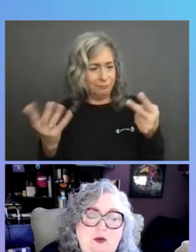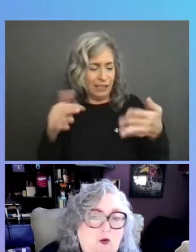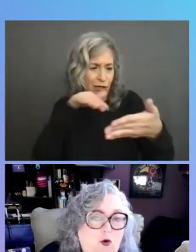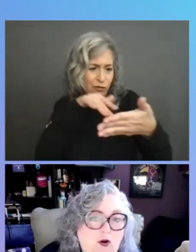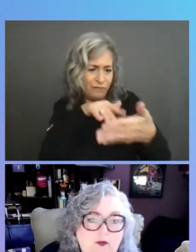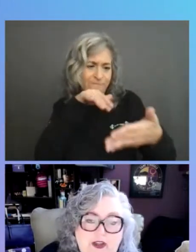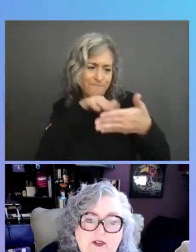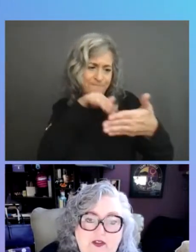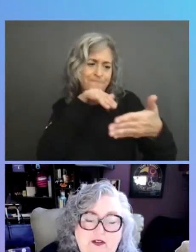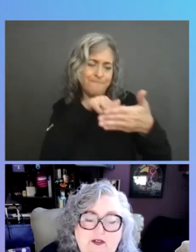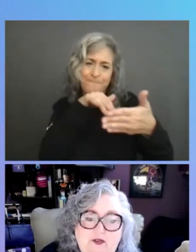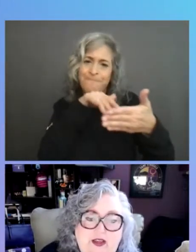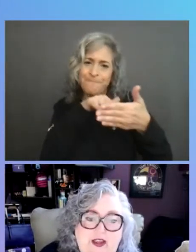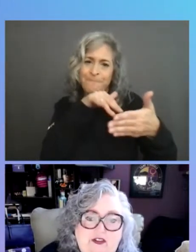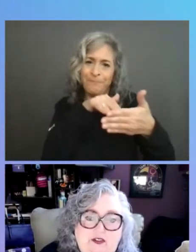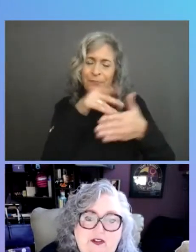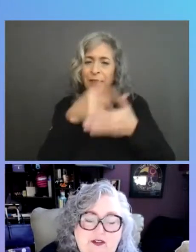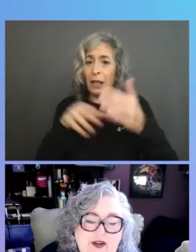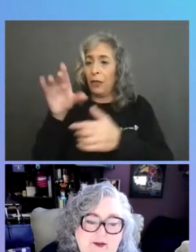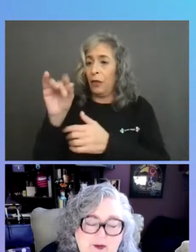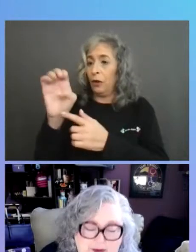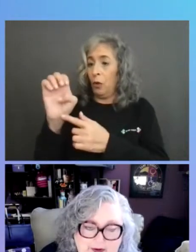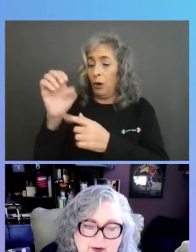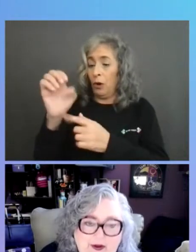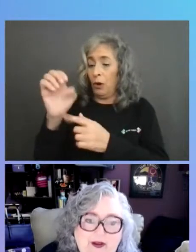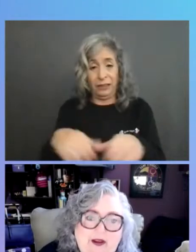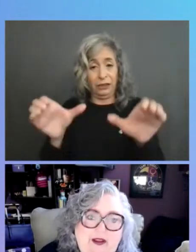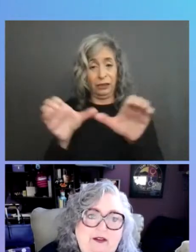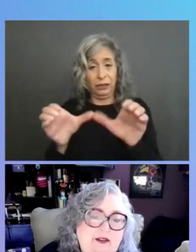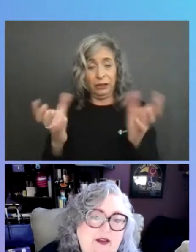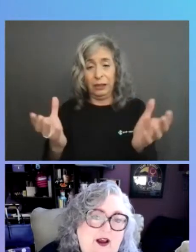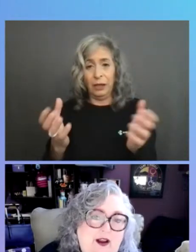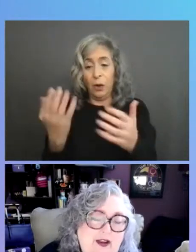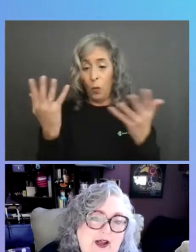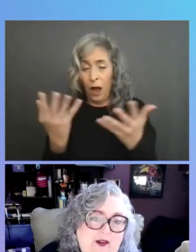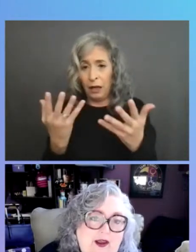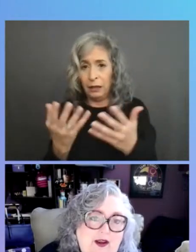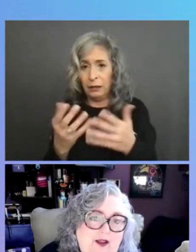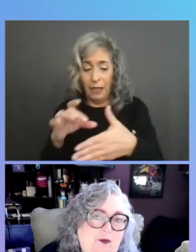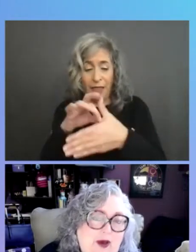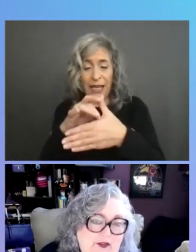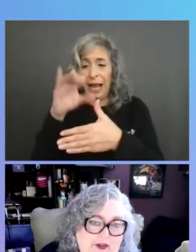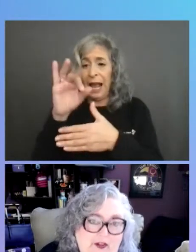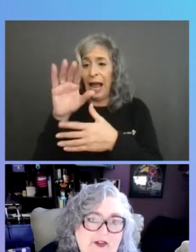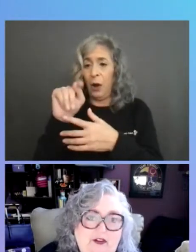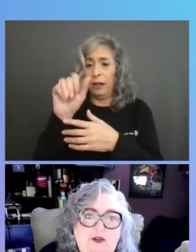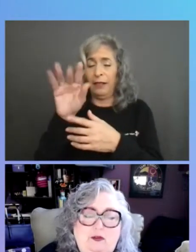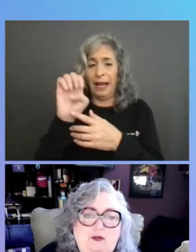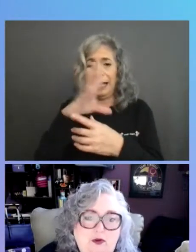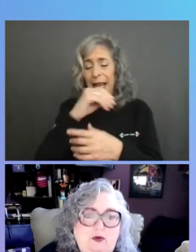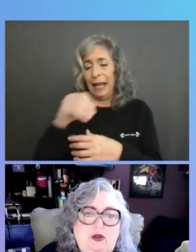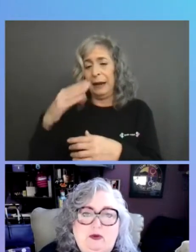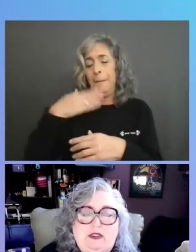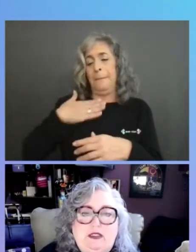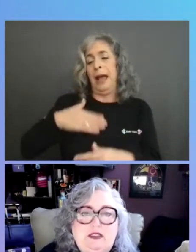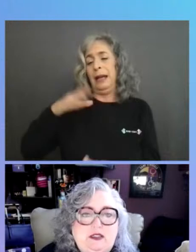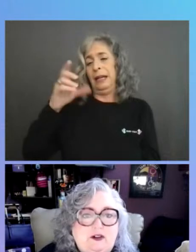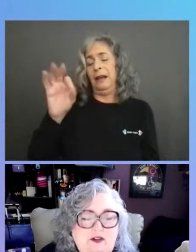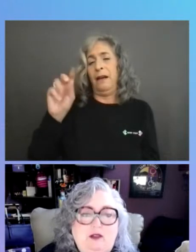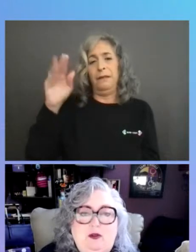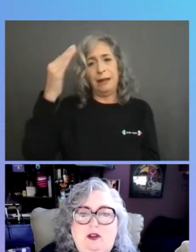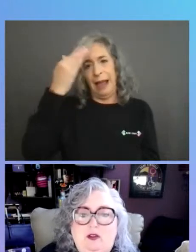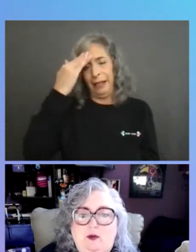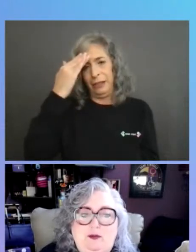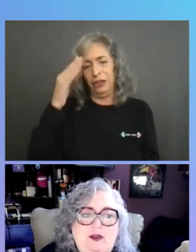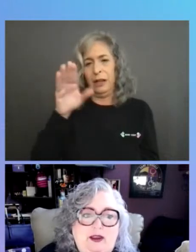So the core for each of these certifications to study and prepare is the content outline and the body of knowledge. Those are free resources.